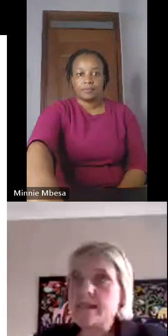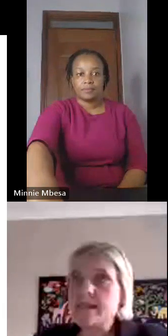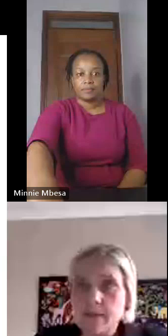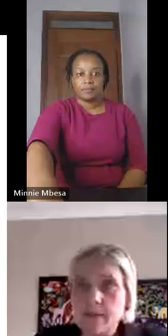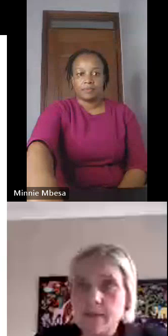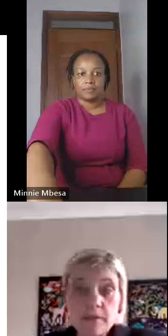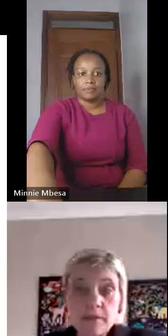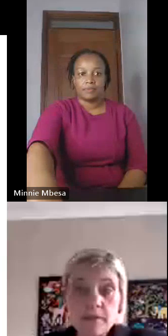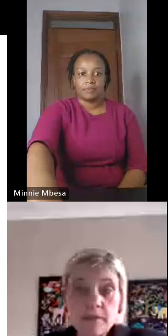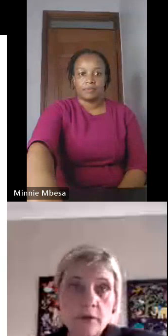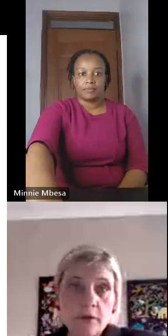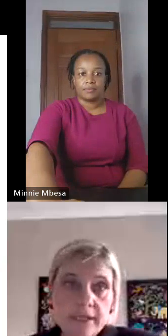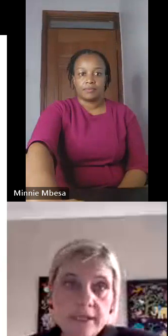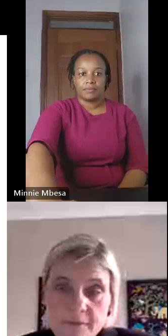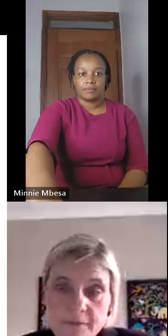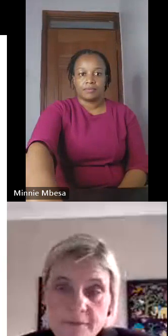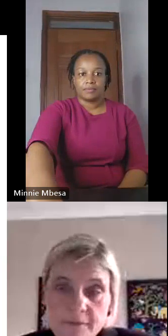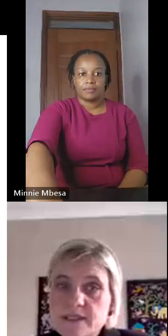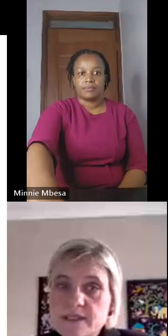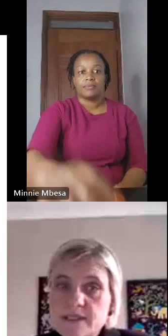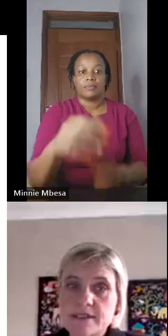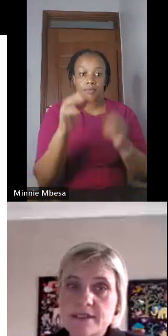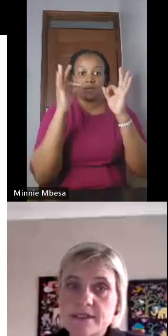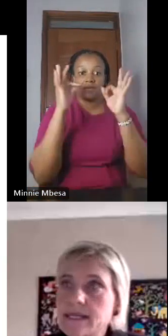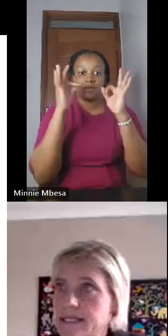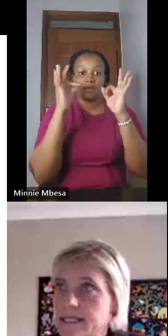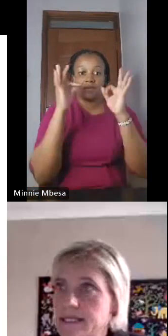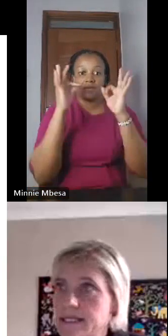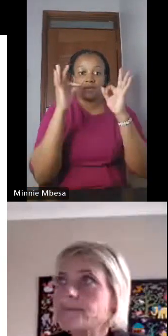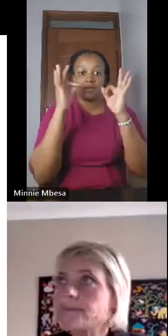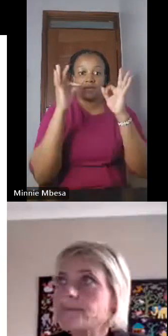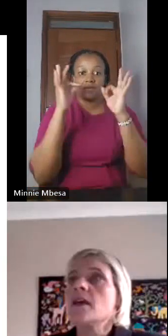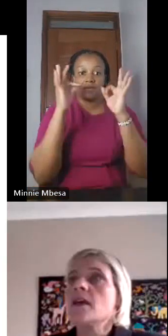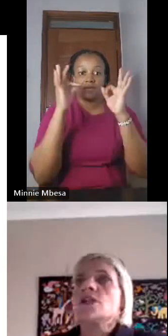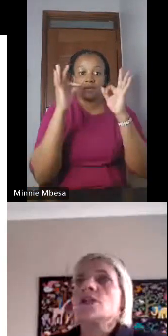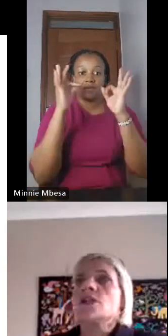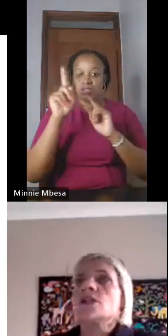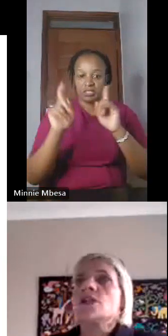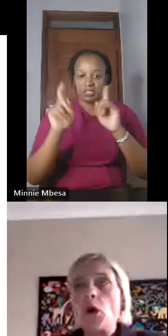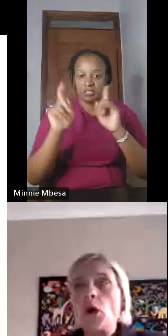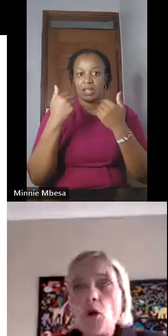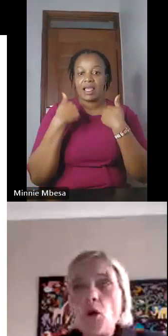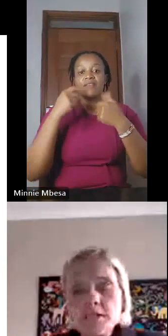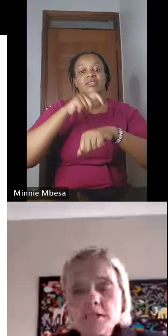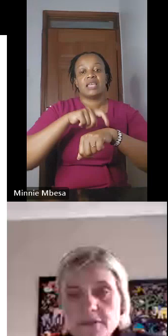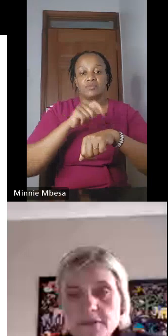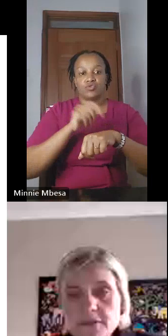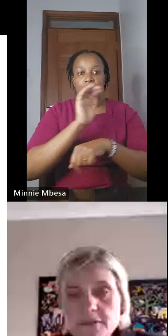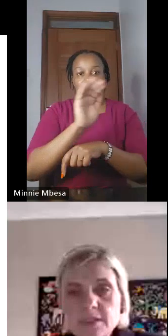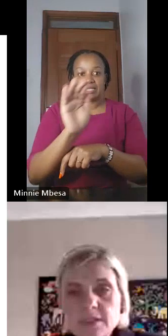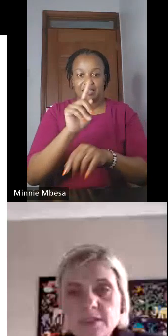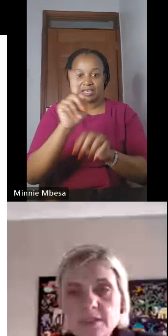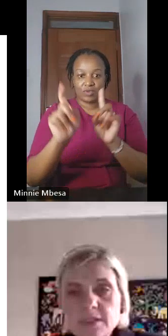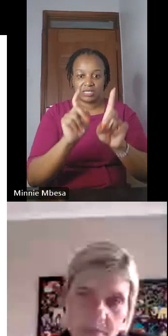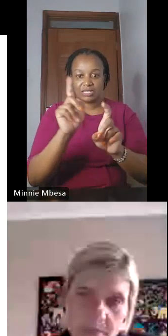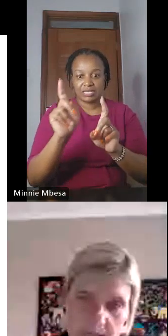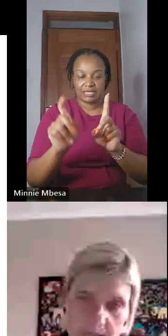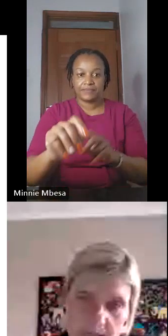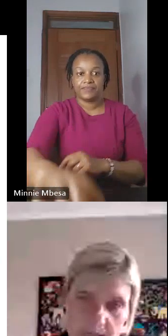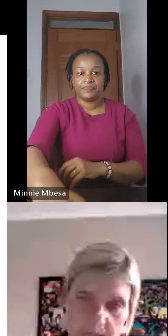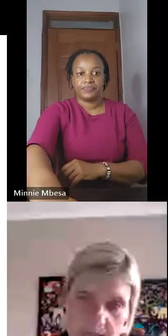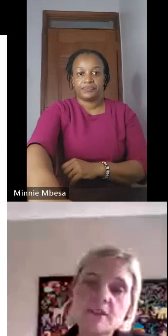please, if you'll bear with me, we'll open it up for questions in about 10 minutes. So what constitutes a